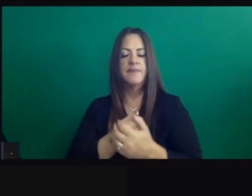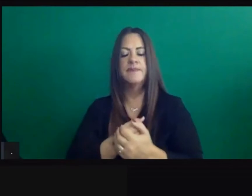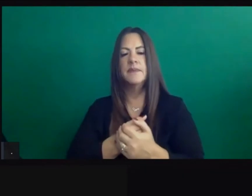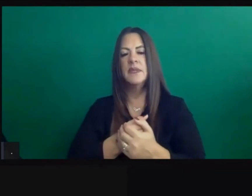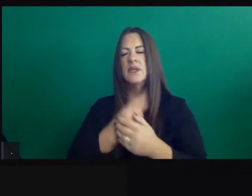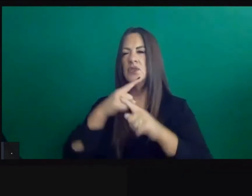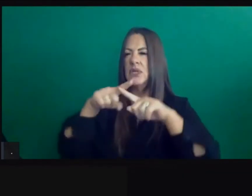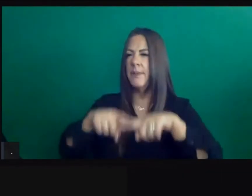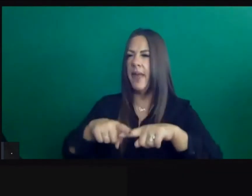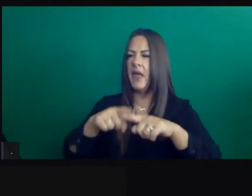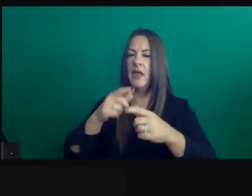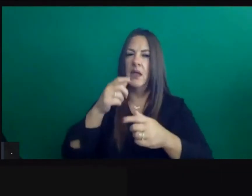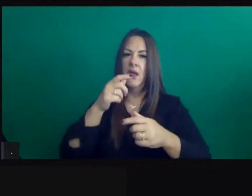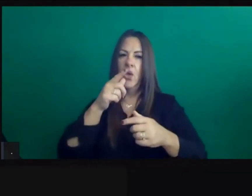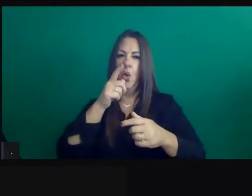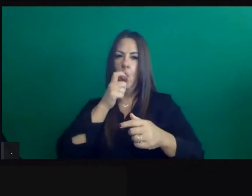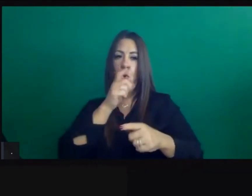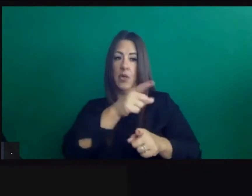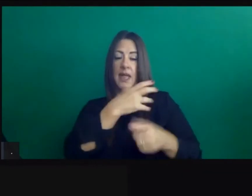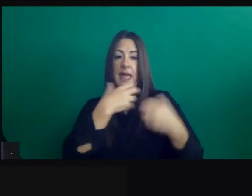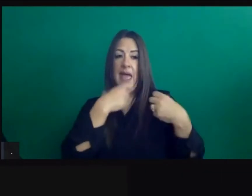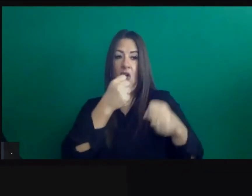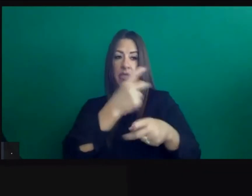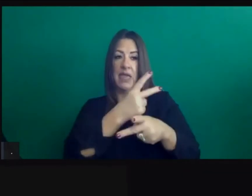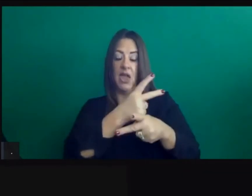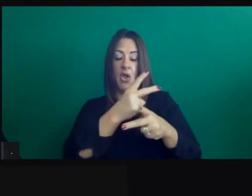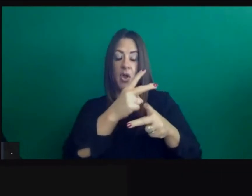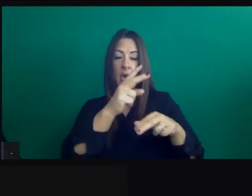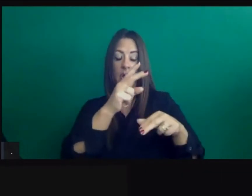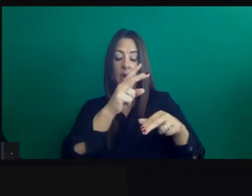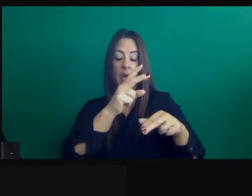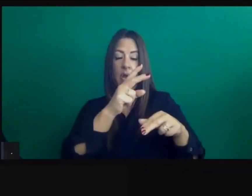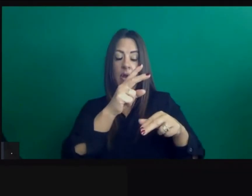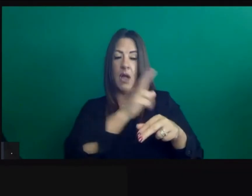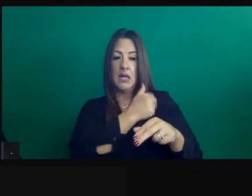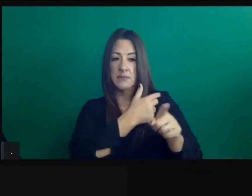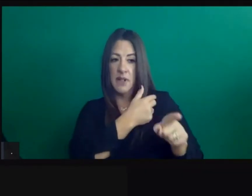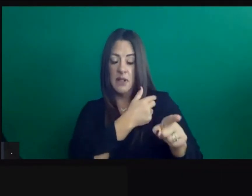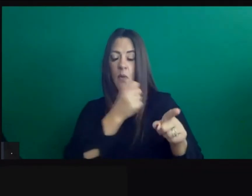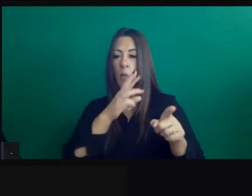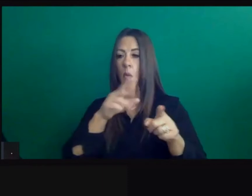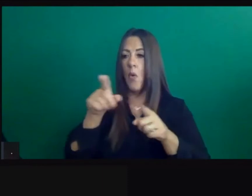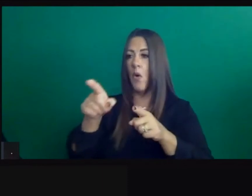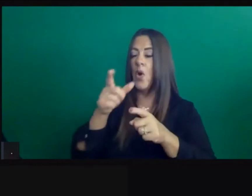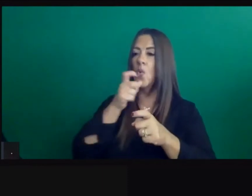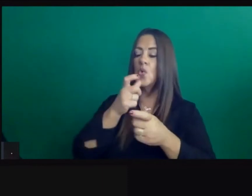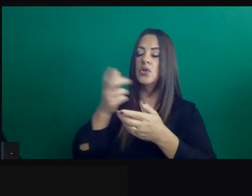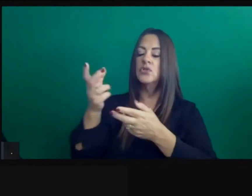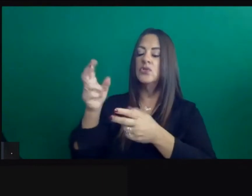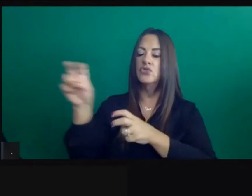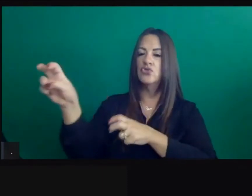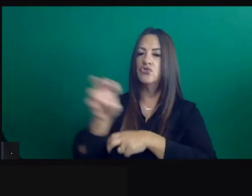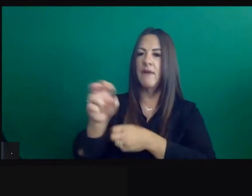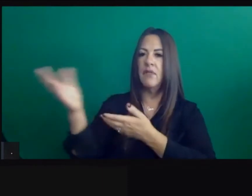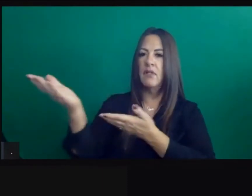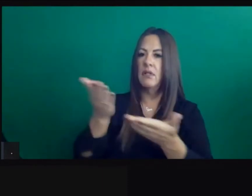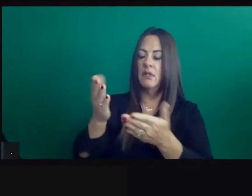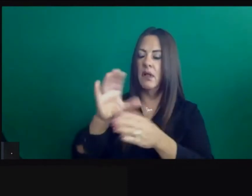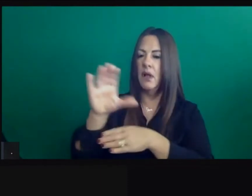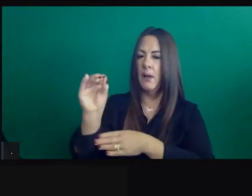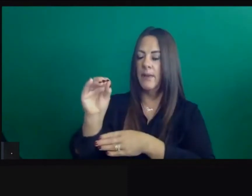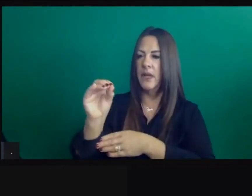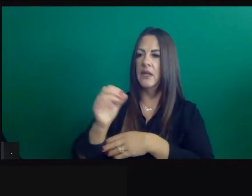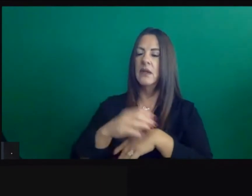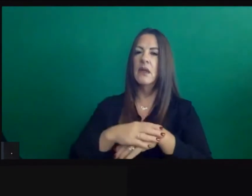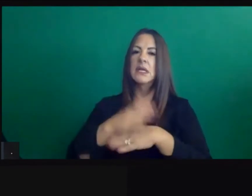healthcare delivery system partner, is whatever they have in terms of vaccine is being planned to use